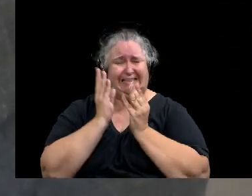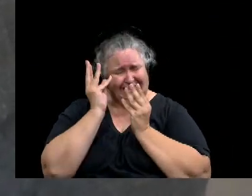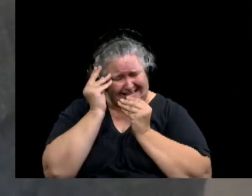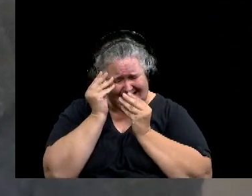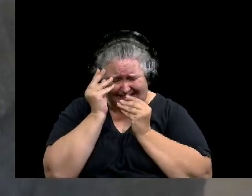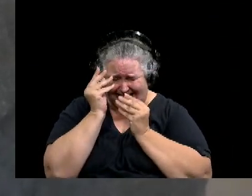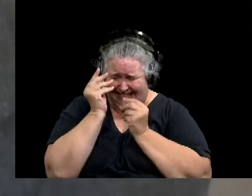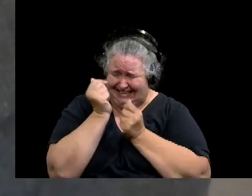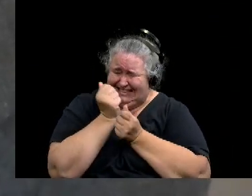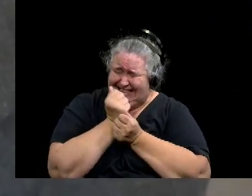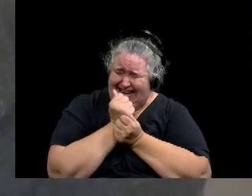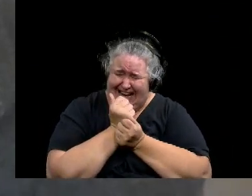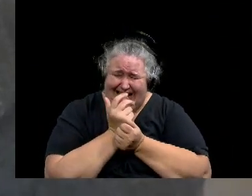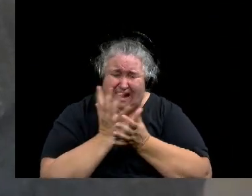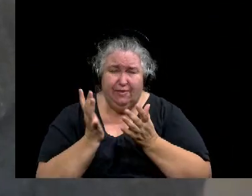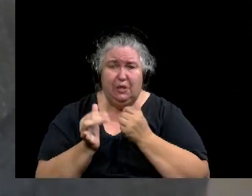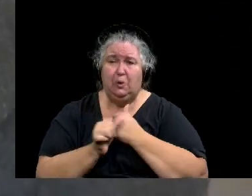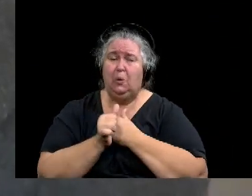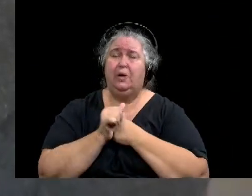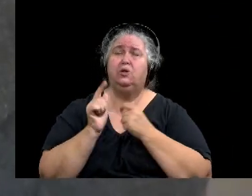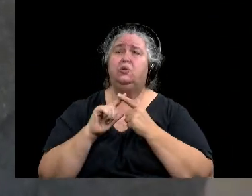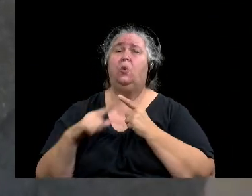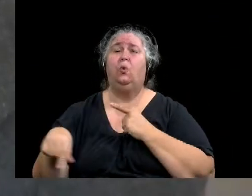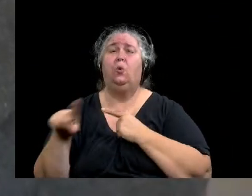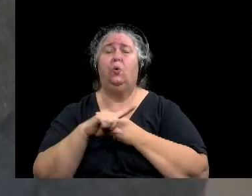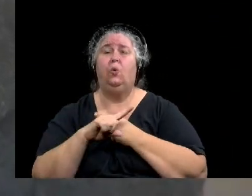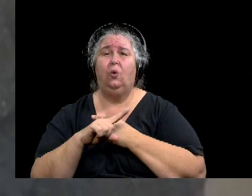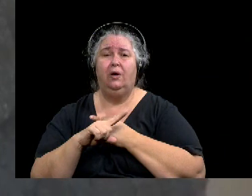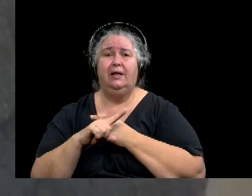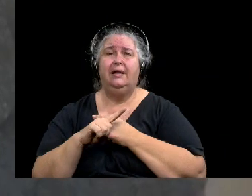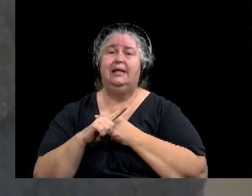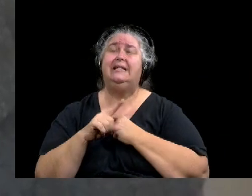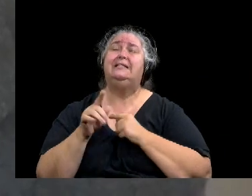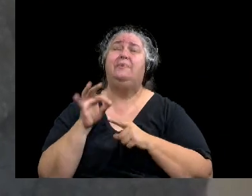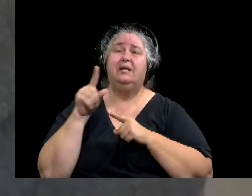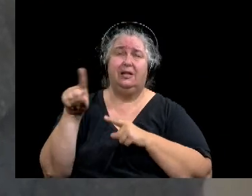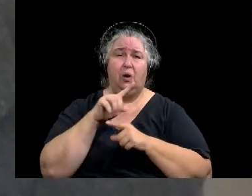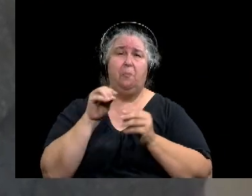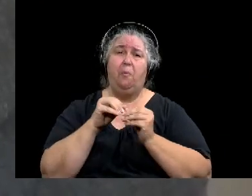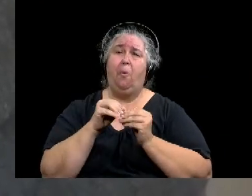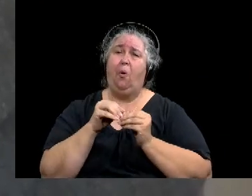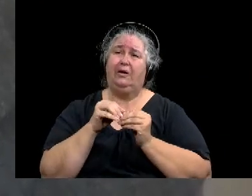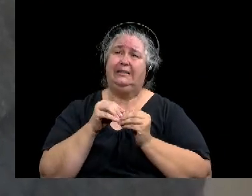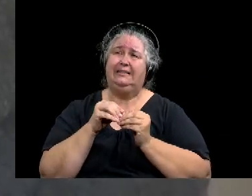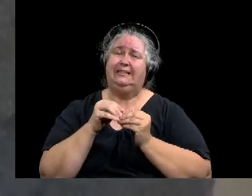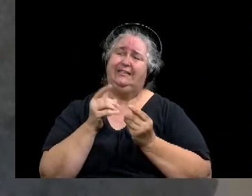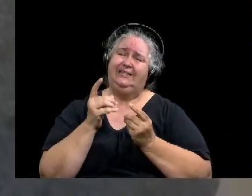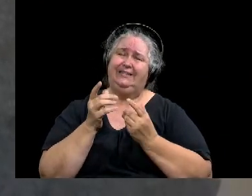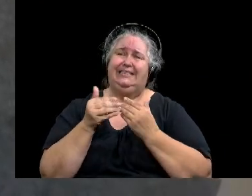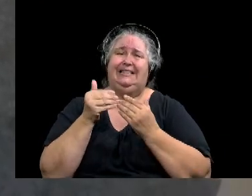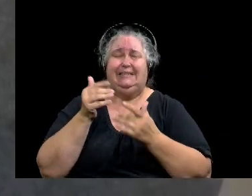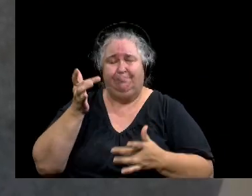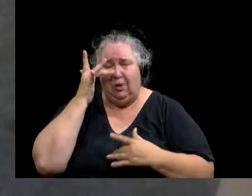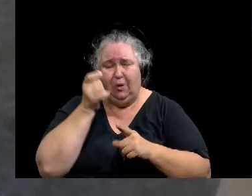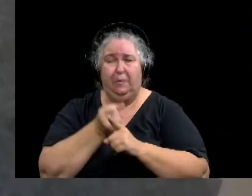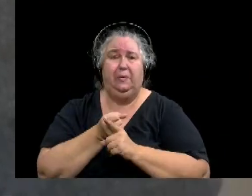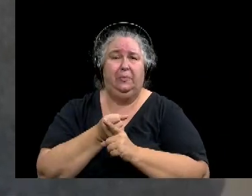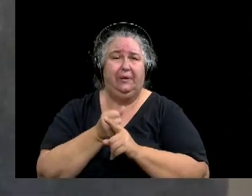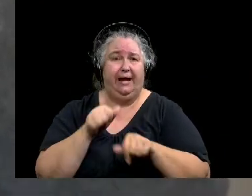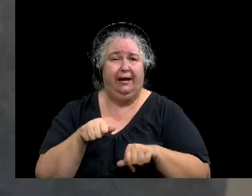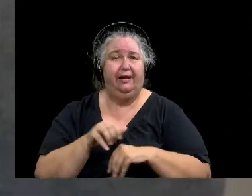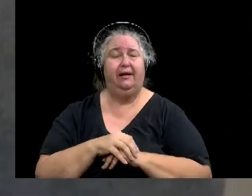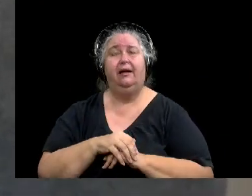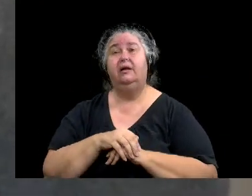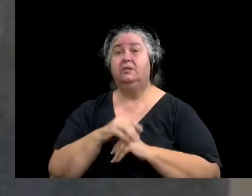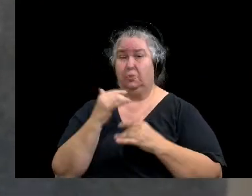the risk to the people that you care about, especially those most vulnerable to serious illness and death. As a reminder, at the